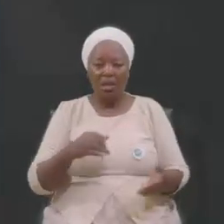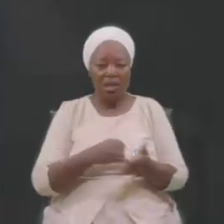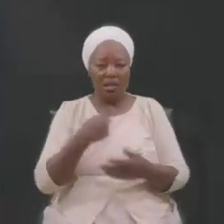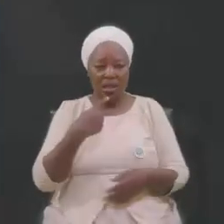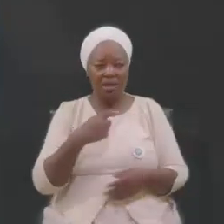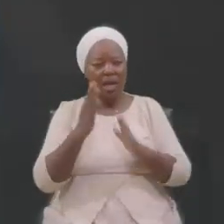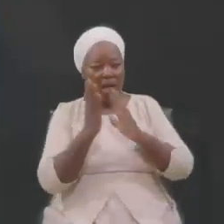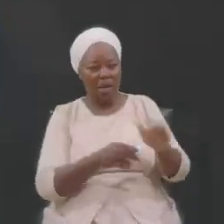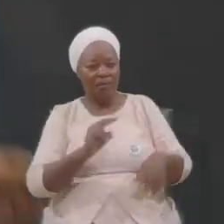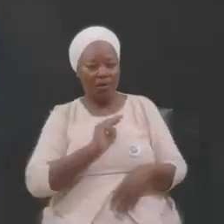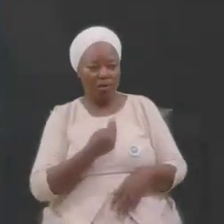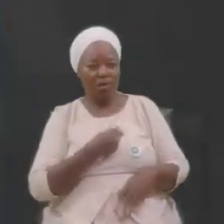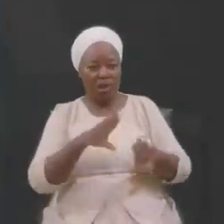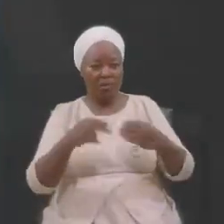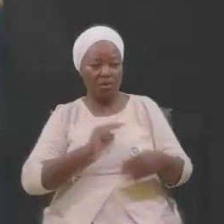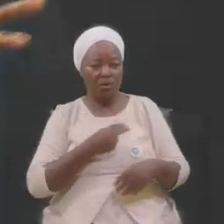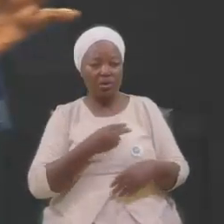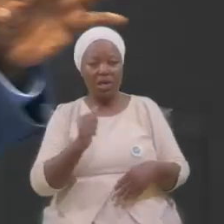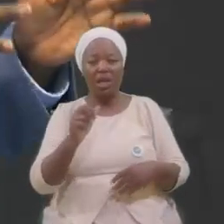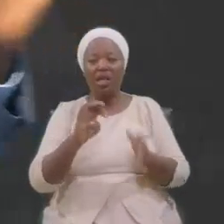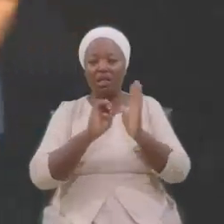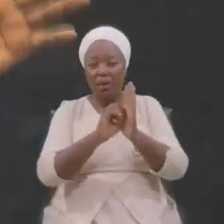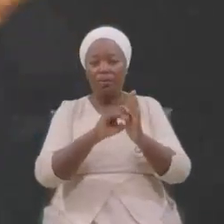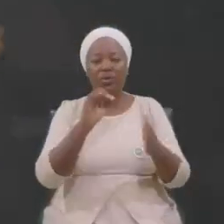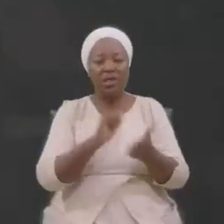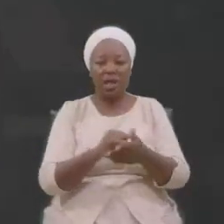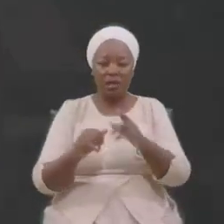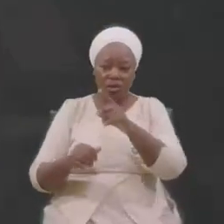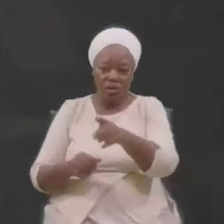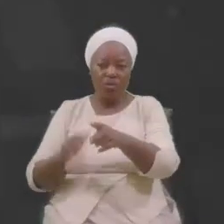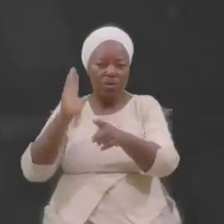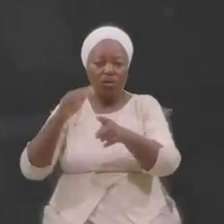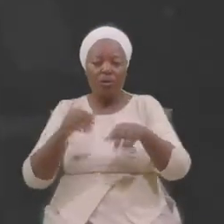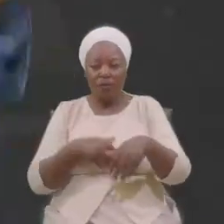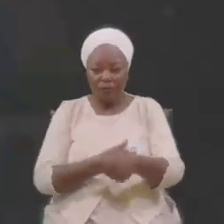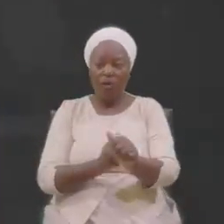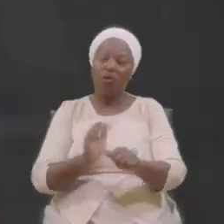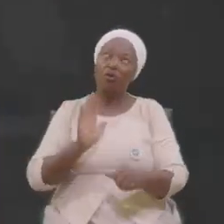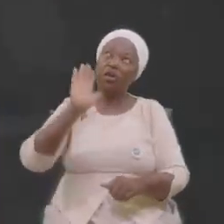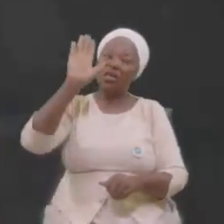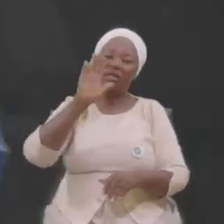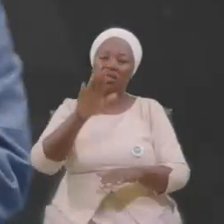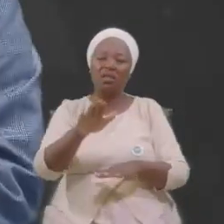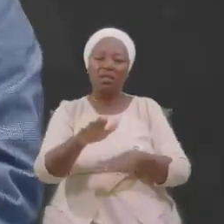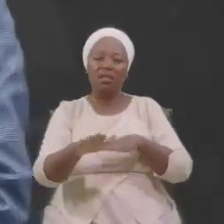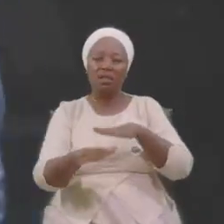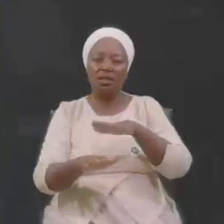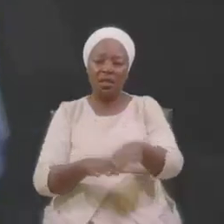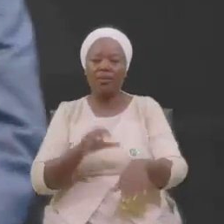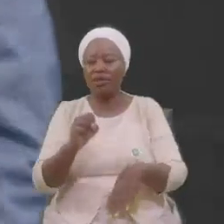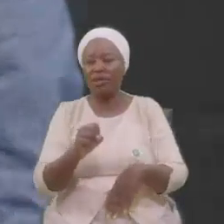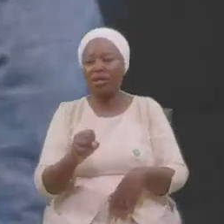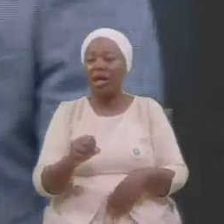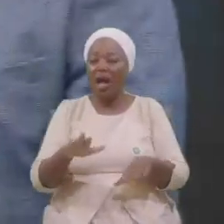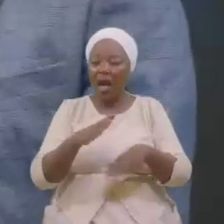leaving us an example that ye should follow his steps. After you are born again, you're